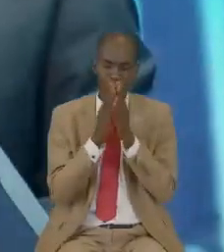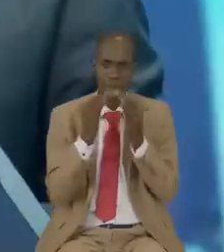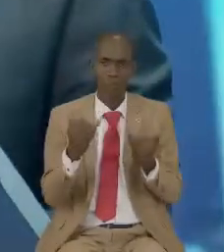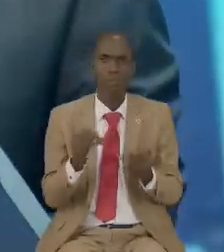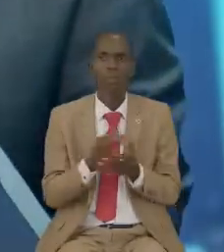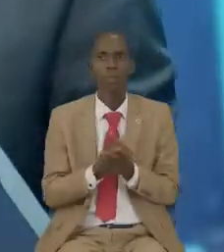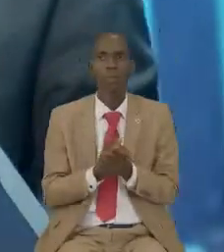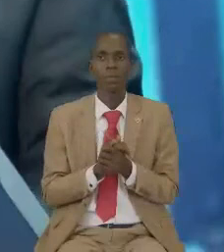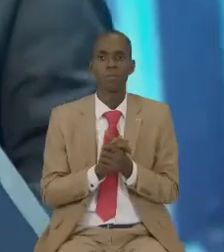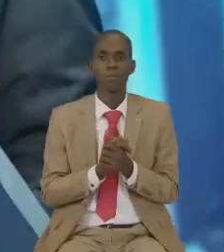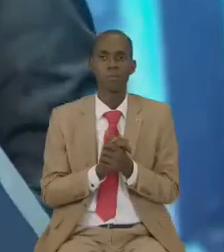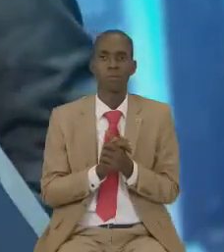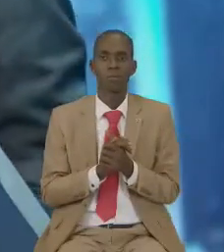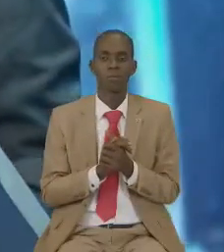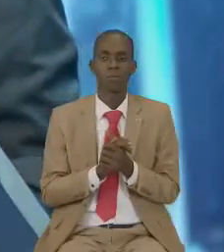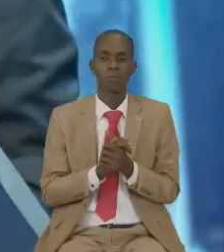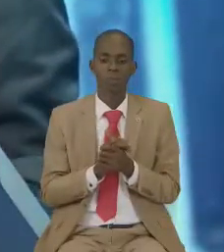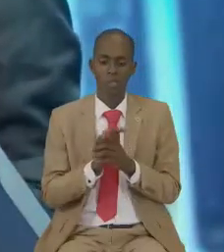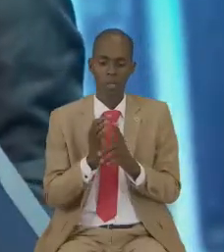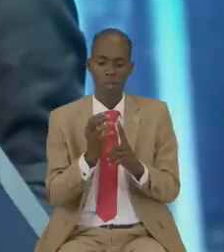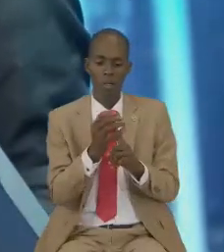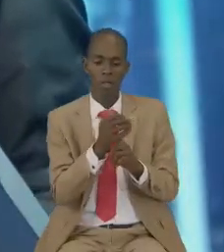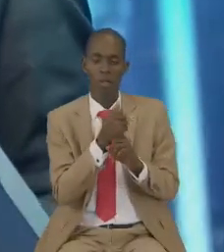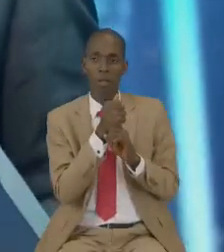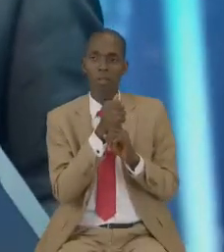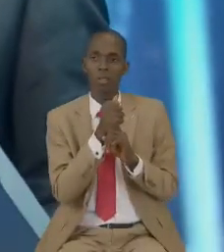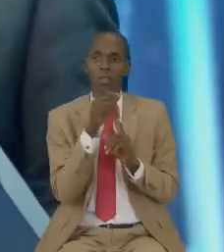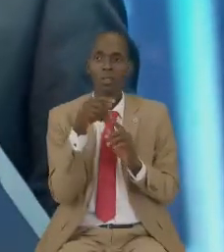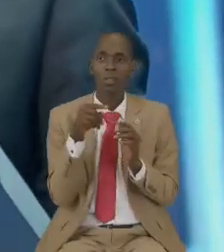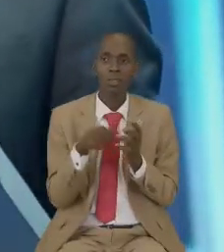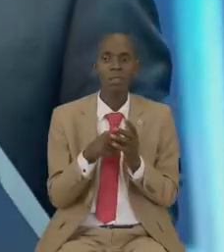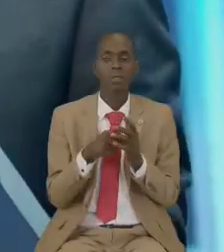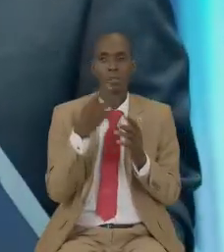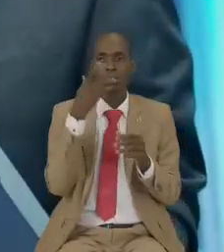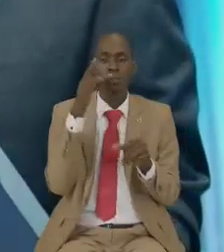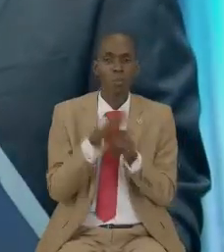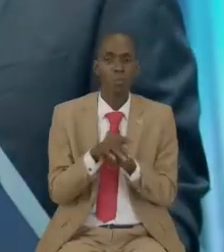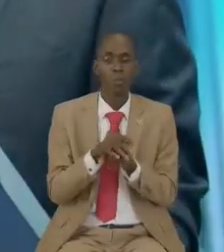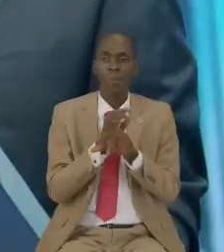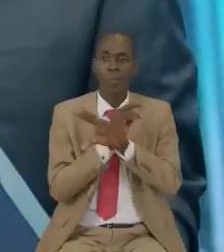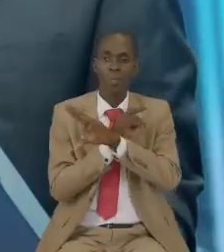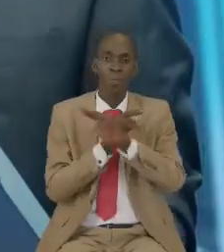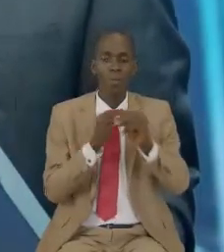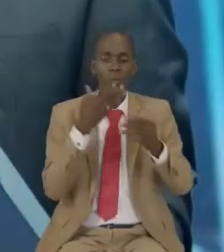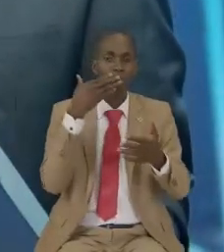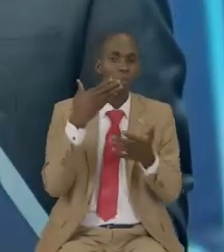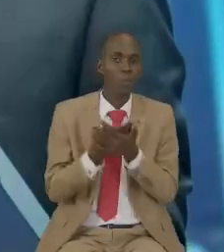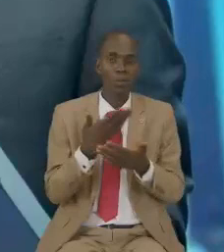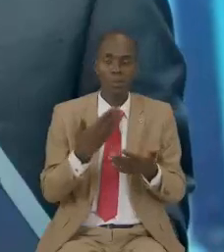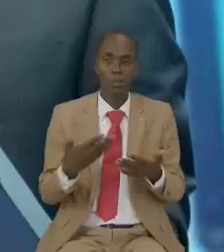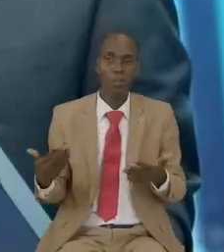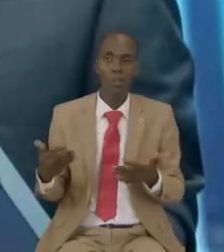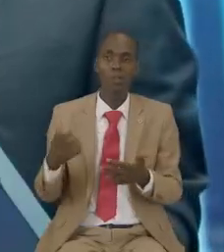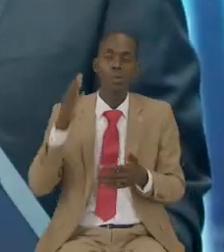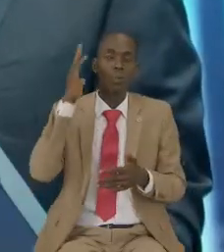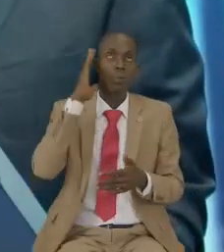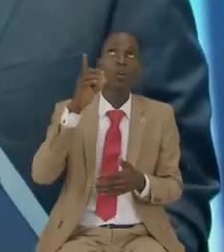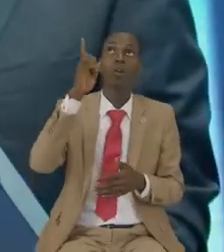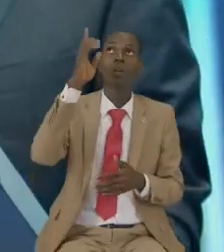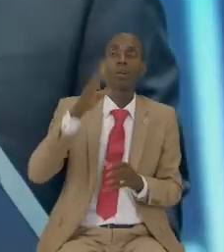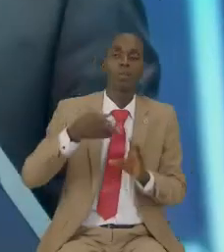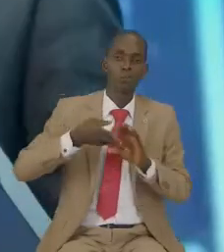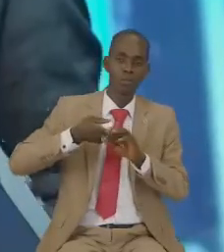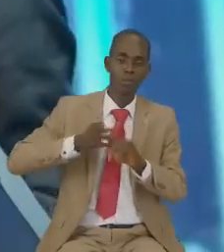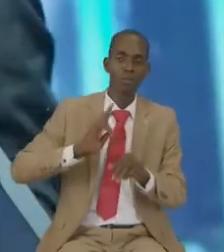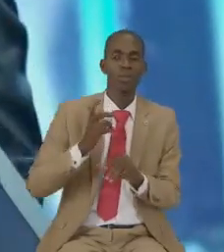Lay hold on this promise. No good thing with God withhold from those